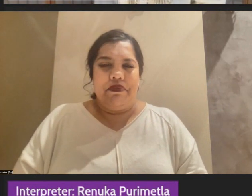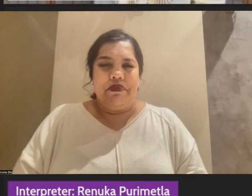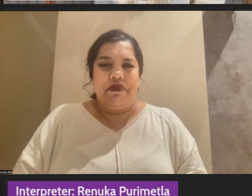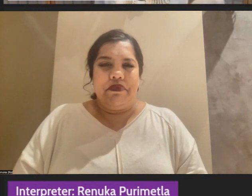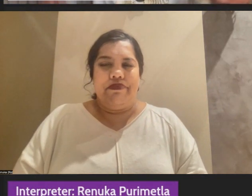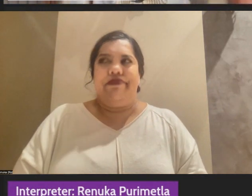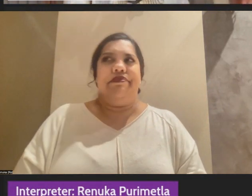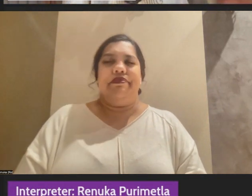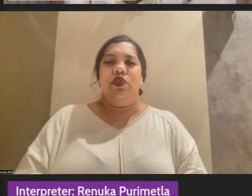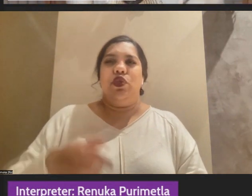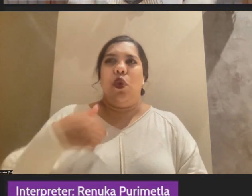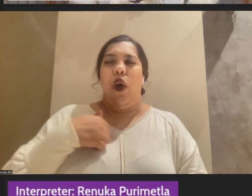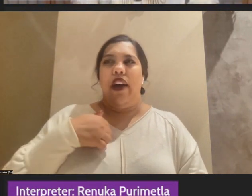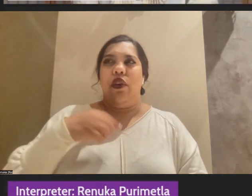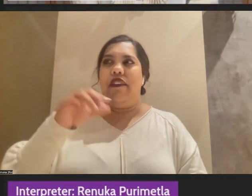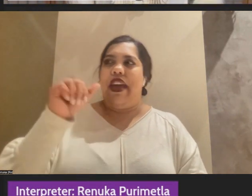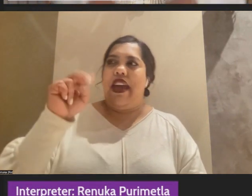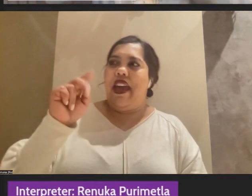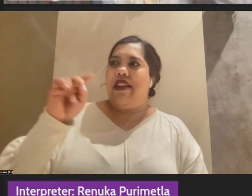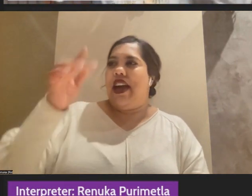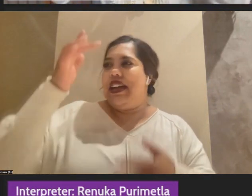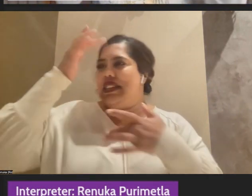or protest sickness.